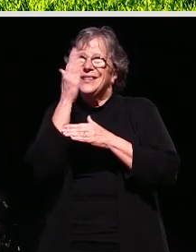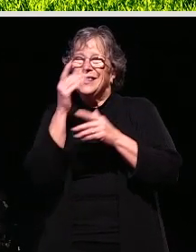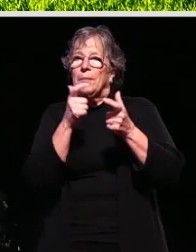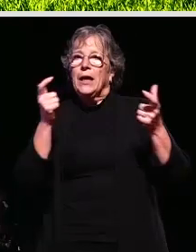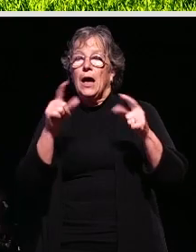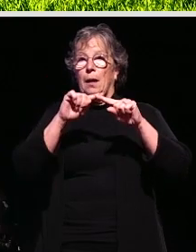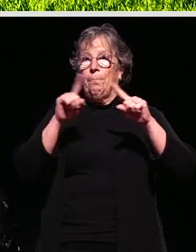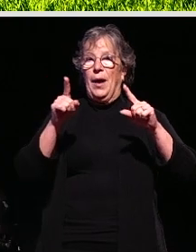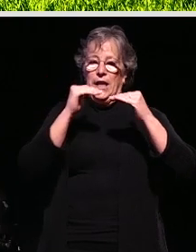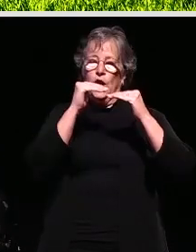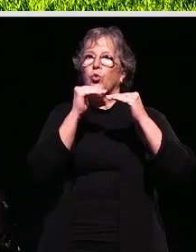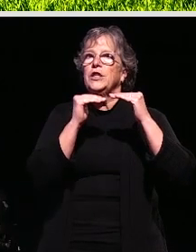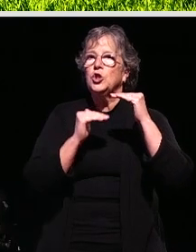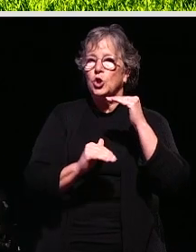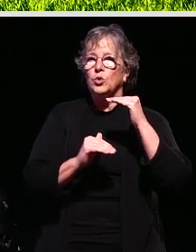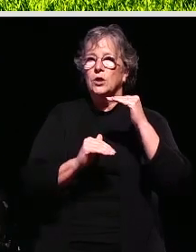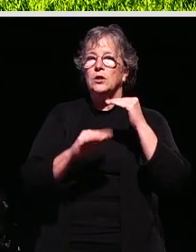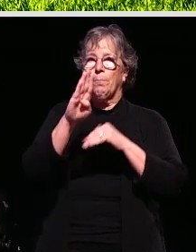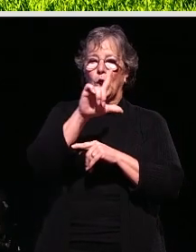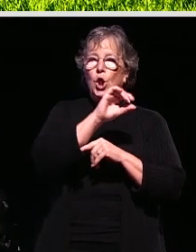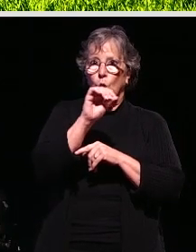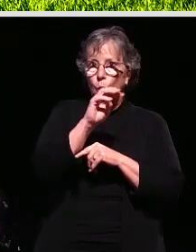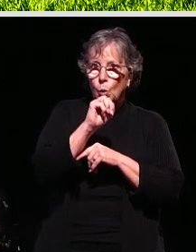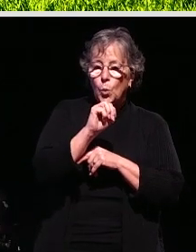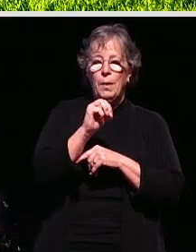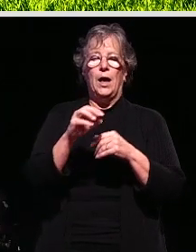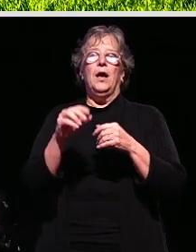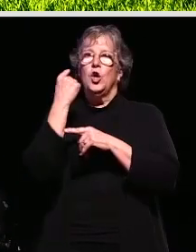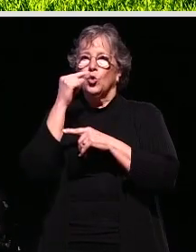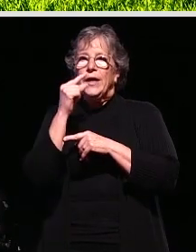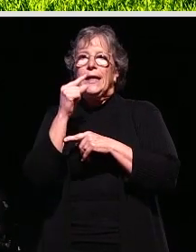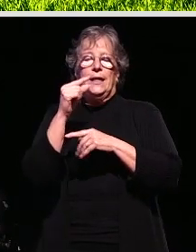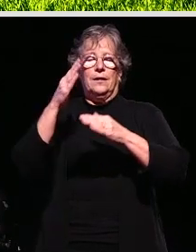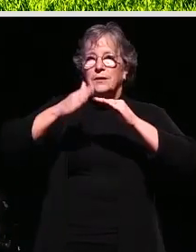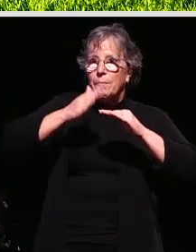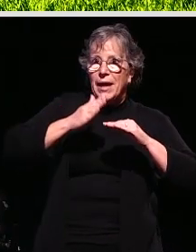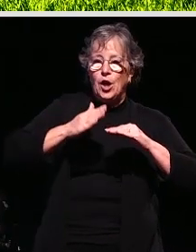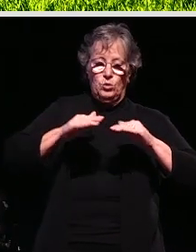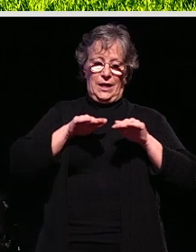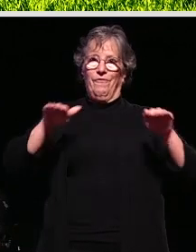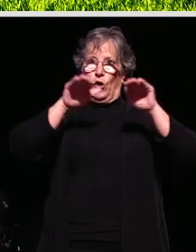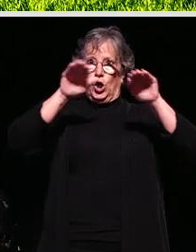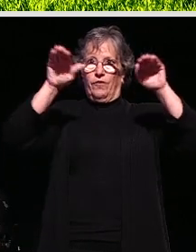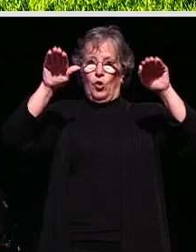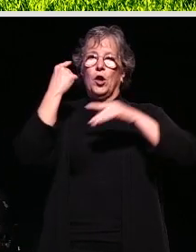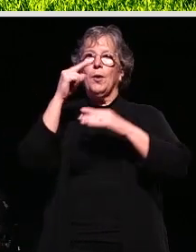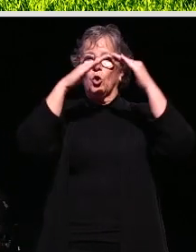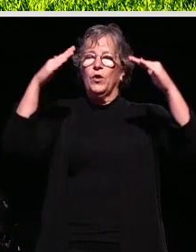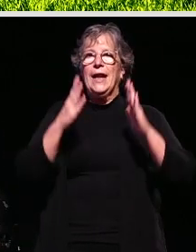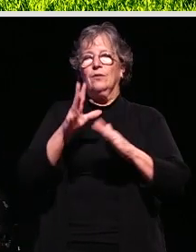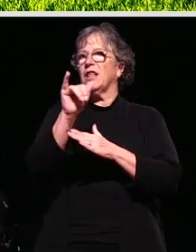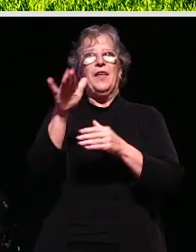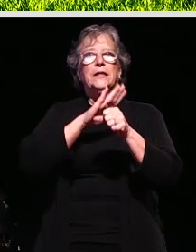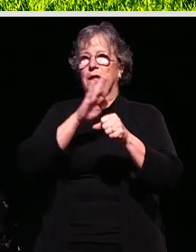and reducing bloom in leafy greens and tomatoes and other greenhouse and vertical farmed products, this is more than sufficient in terms of